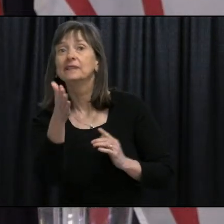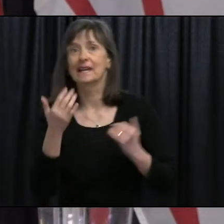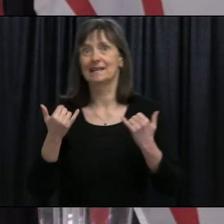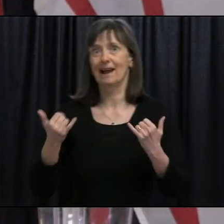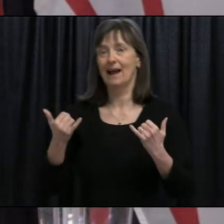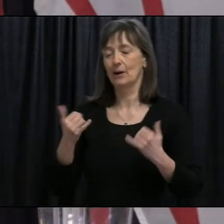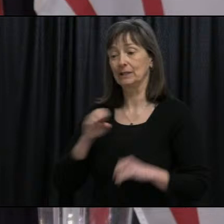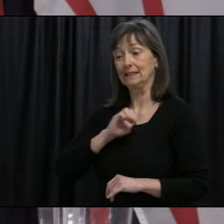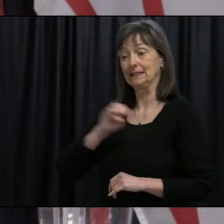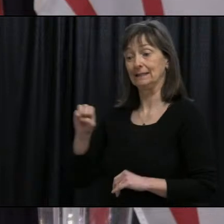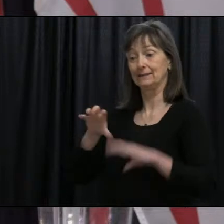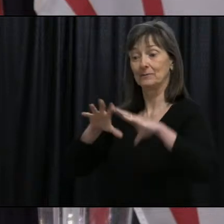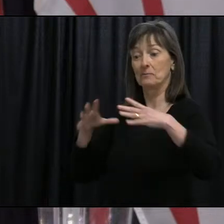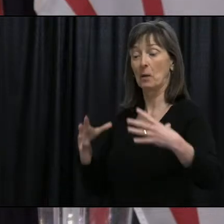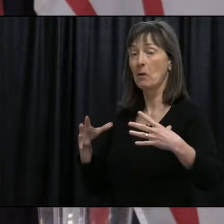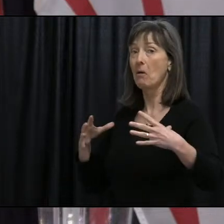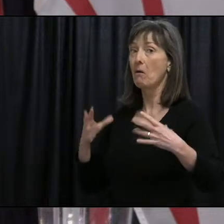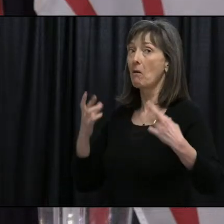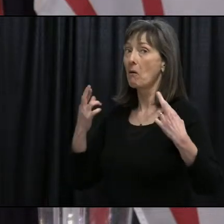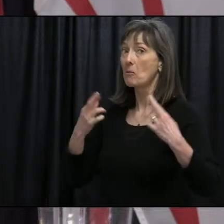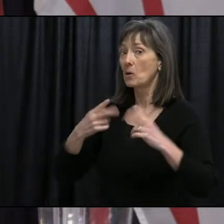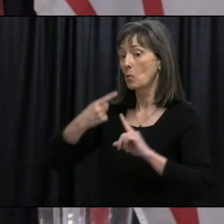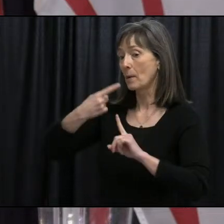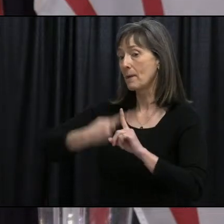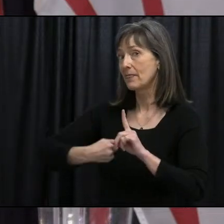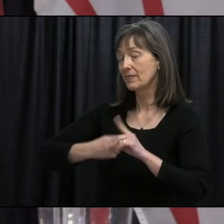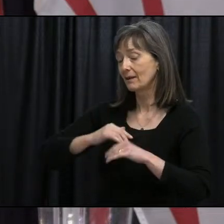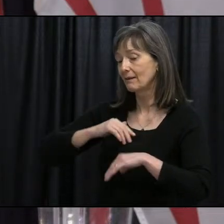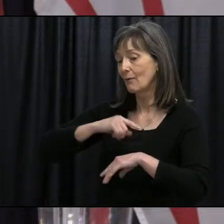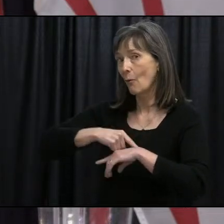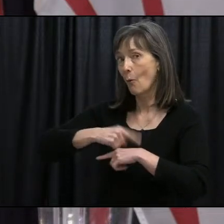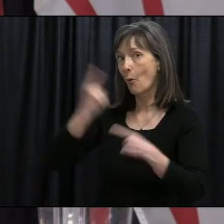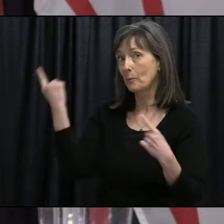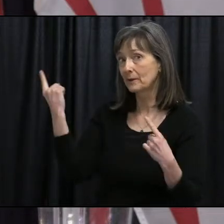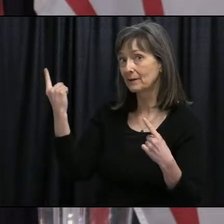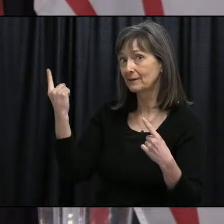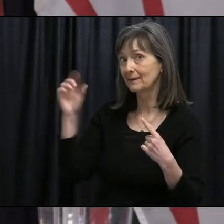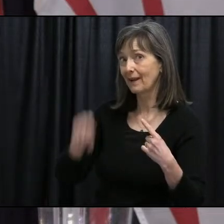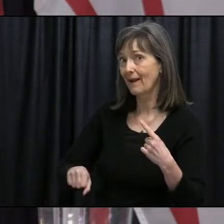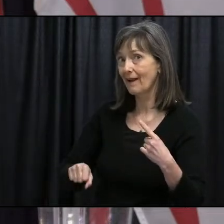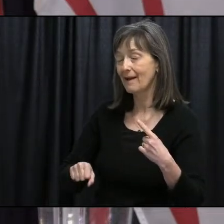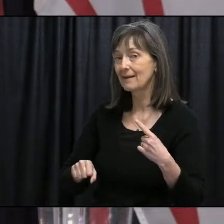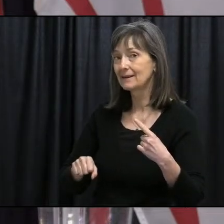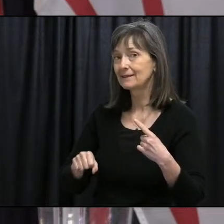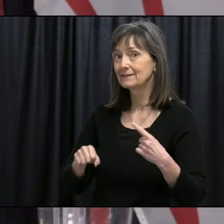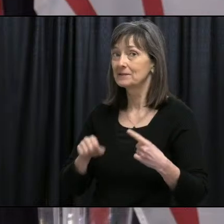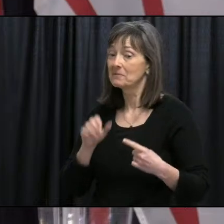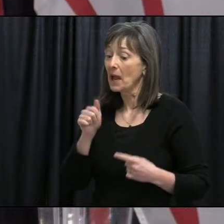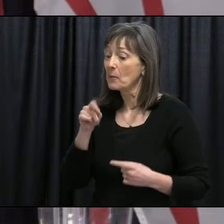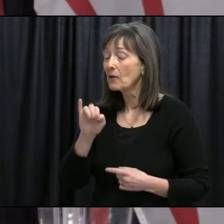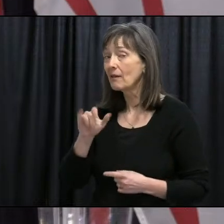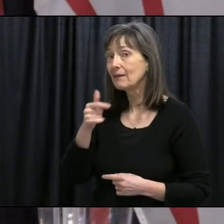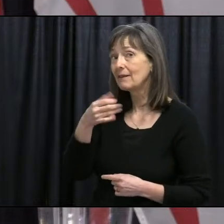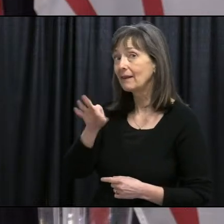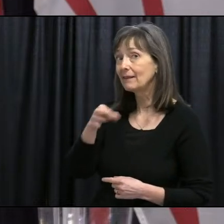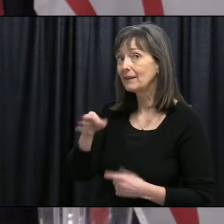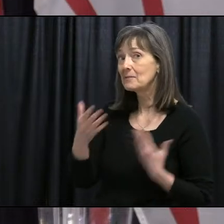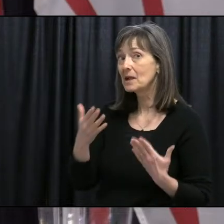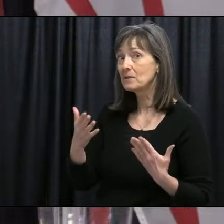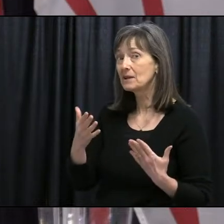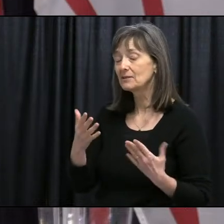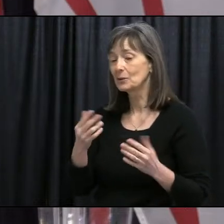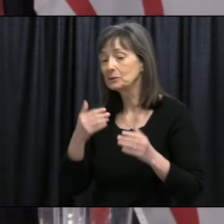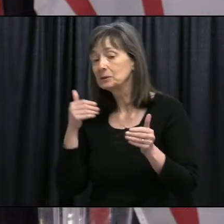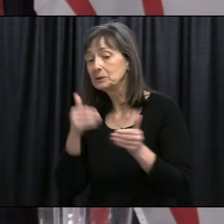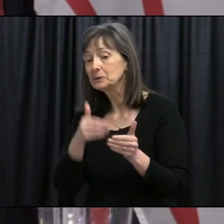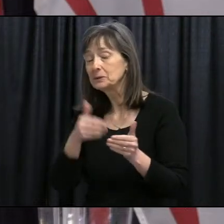being reestablished, hopefully a month from today, April 19th. This is excellent news for our tourism sector heading into the summer. I